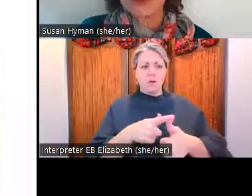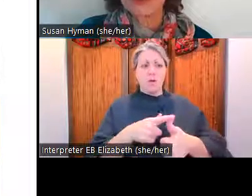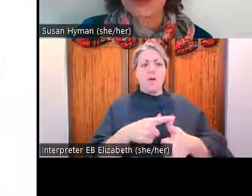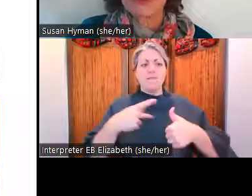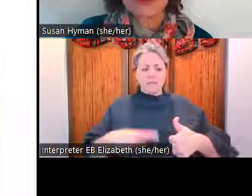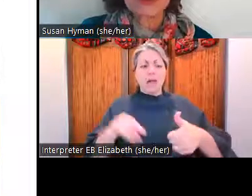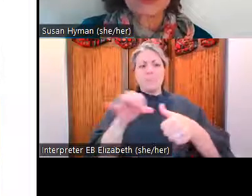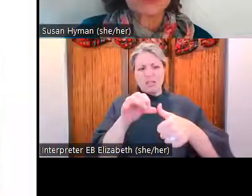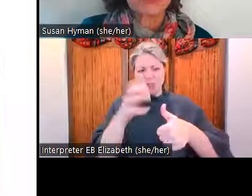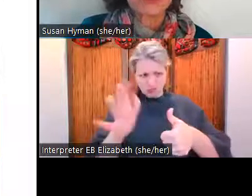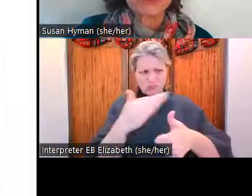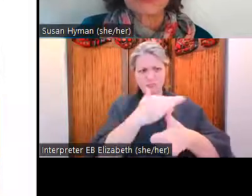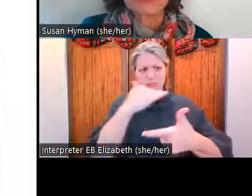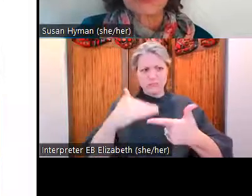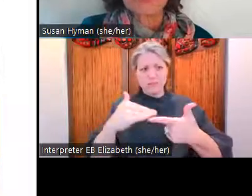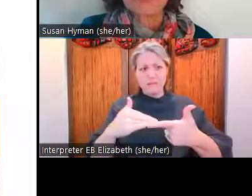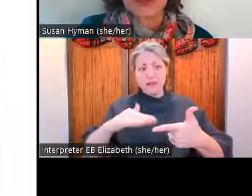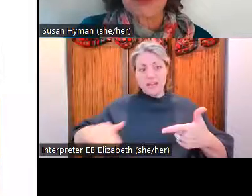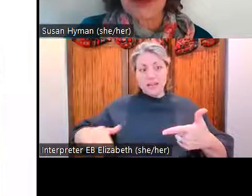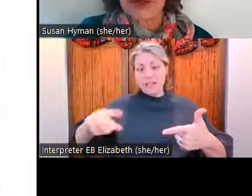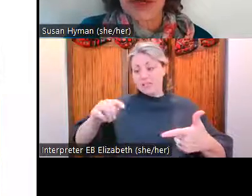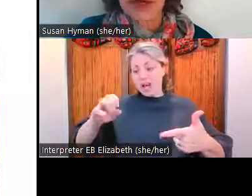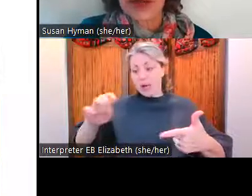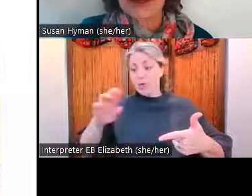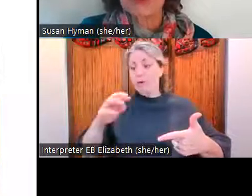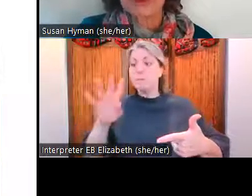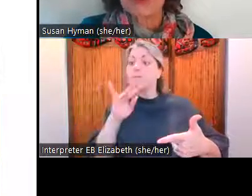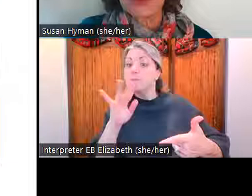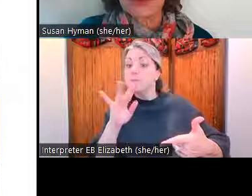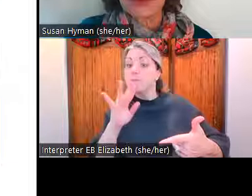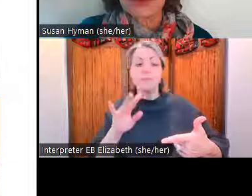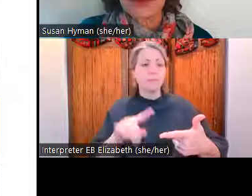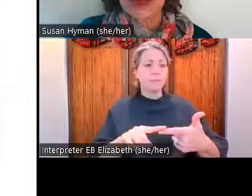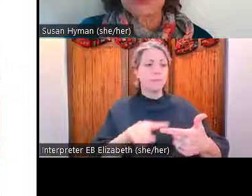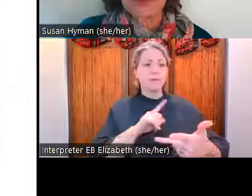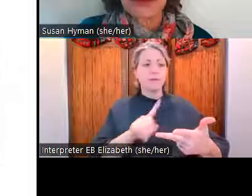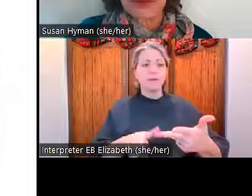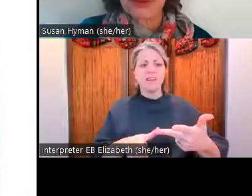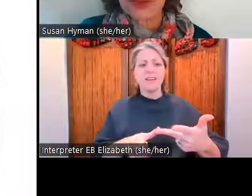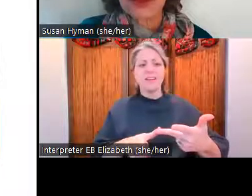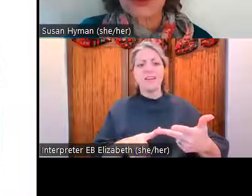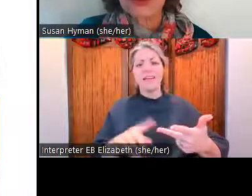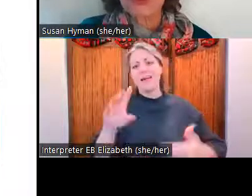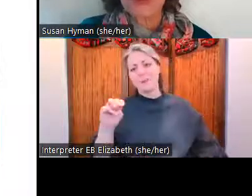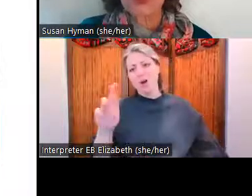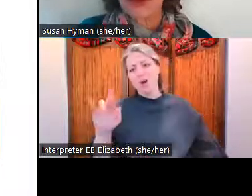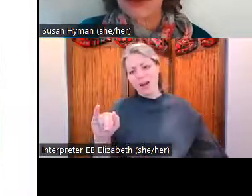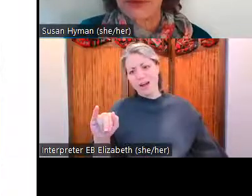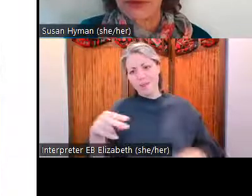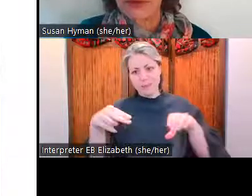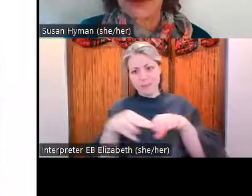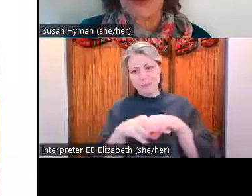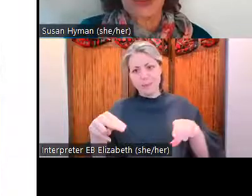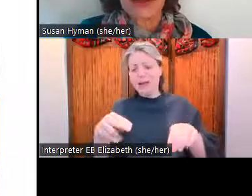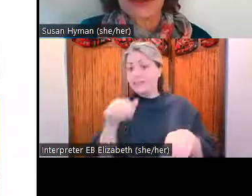using electronic media. And lastly, MRI, which is not appropriate for screening at this time because